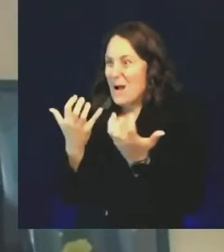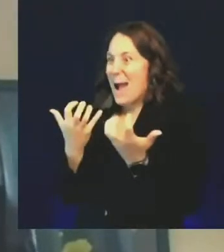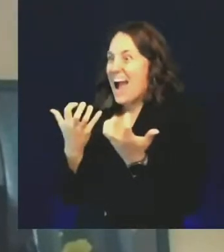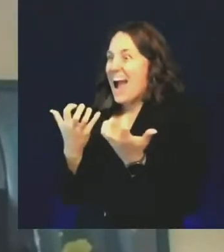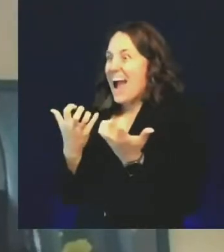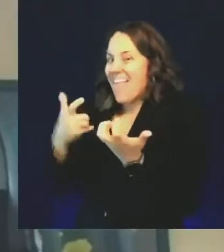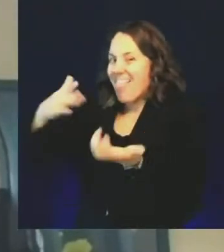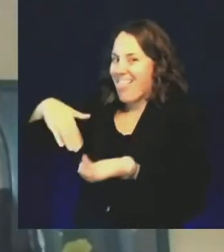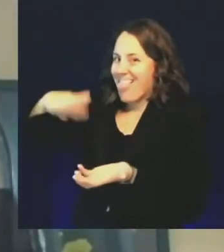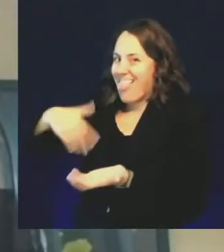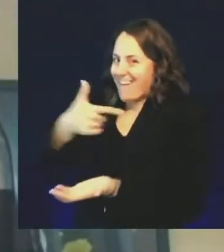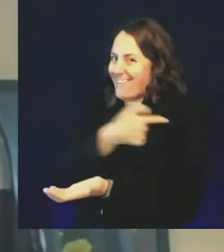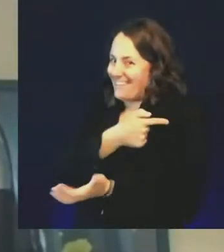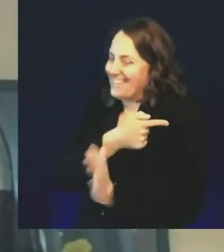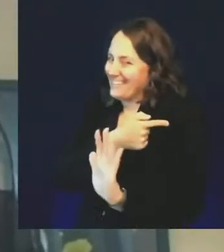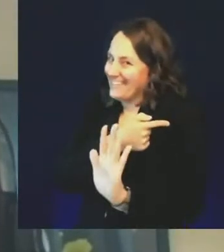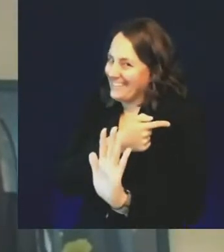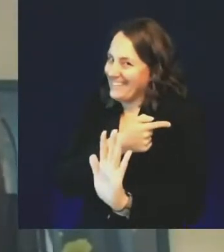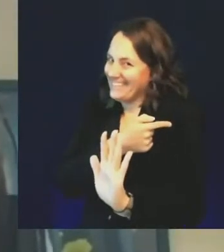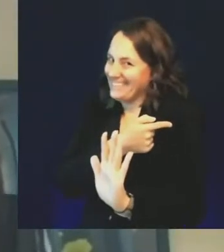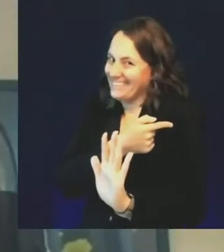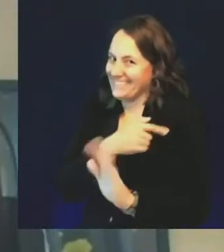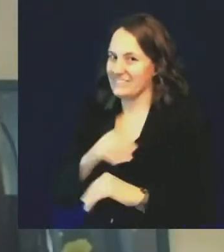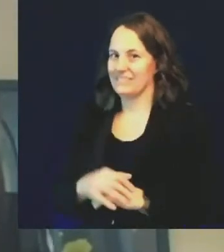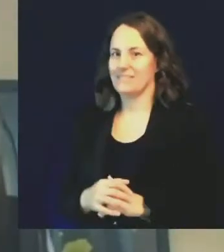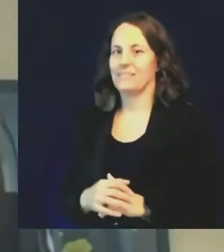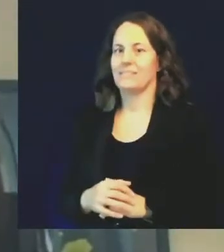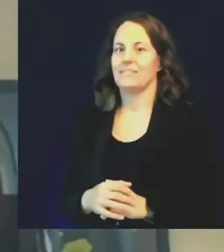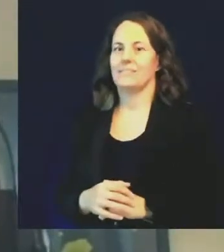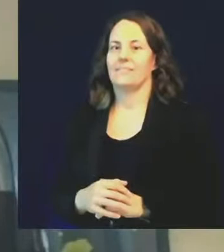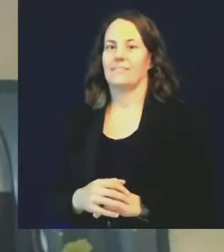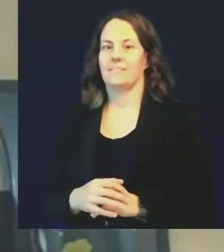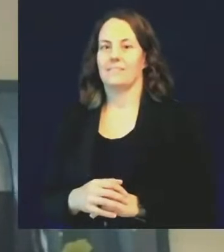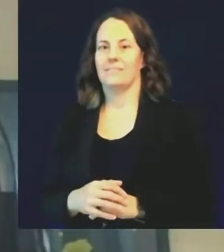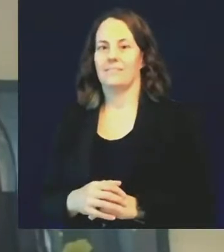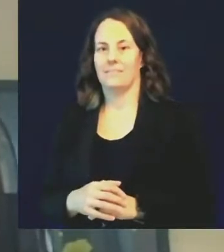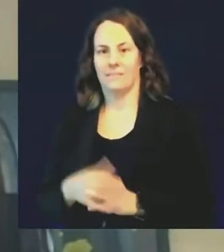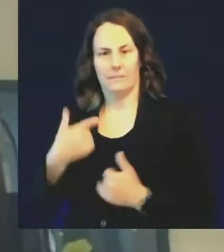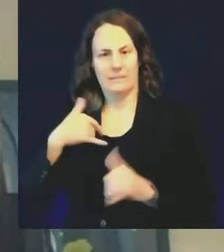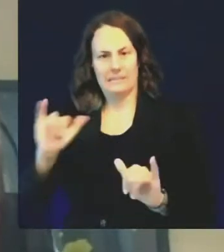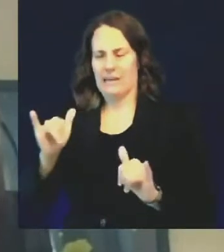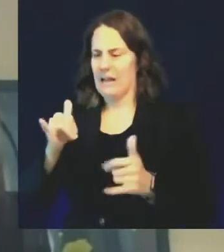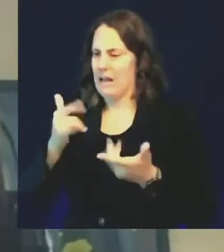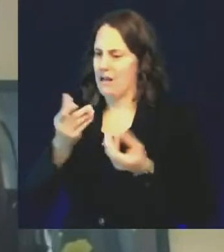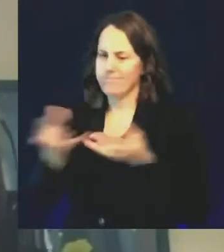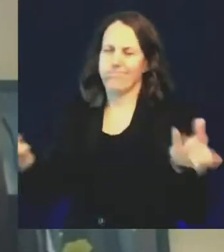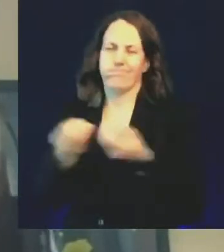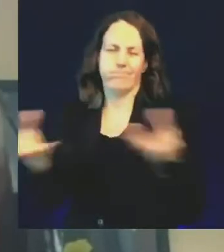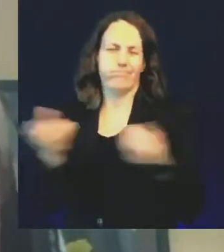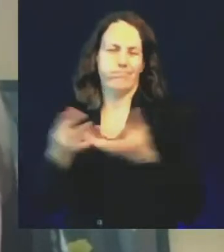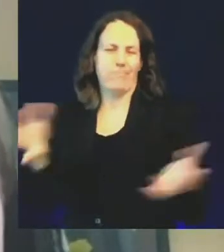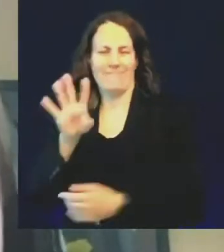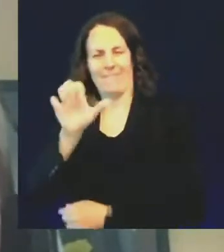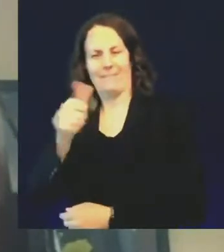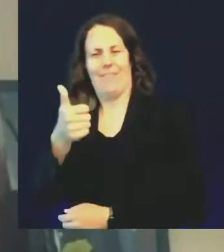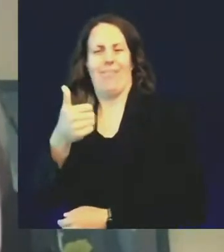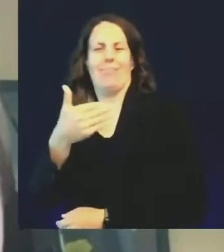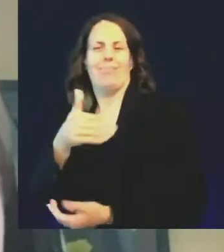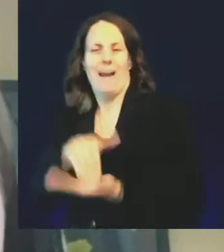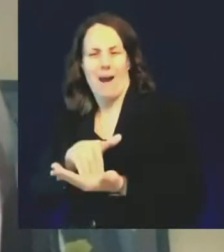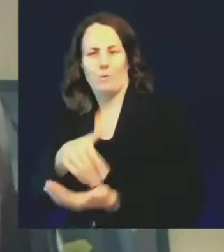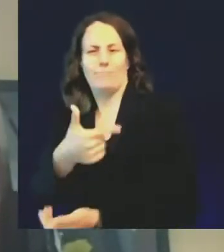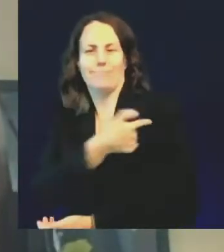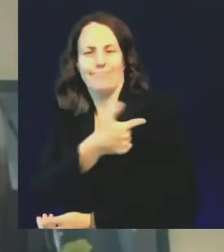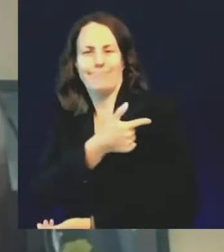people a day. And so we are continuing to vaccinate people. What we have done is